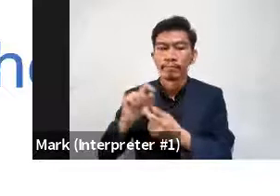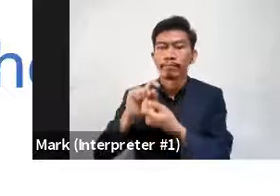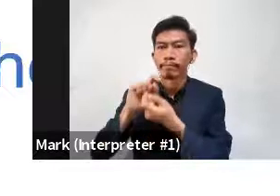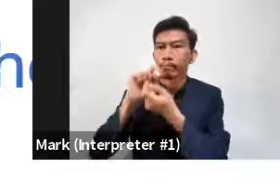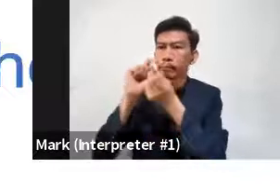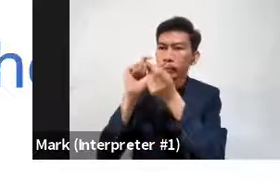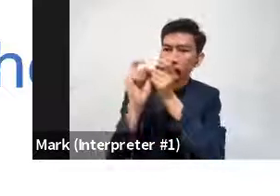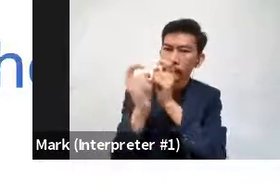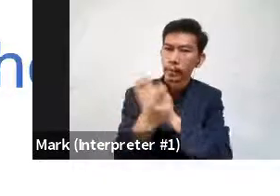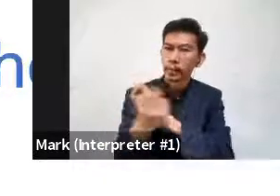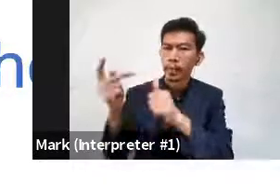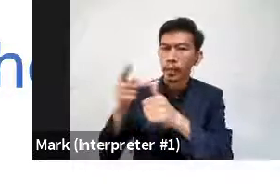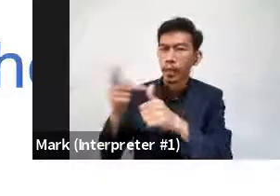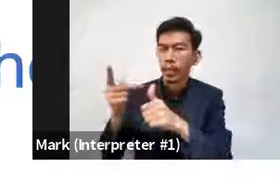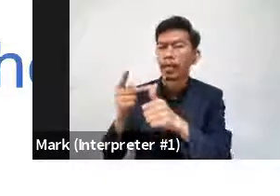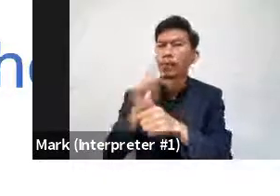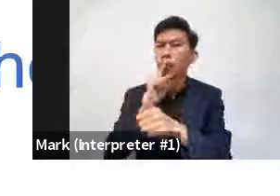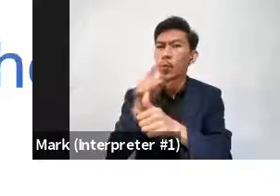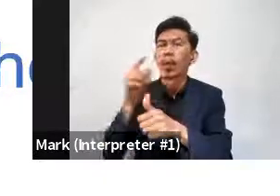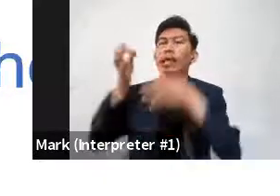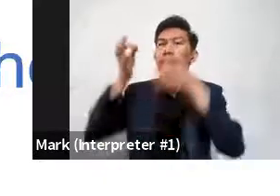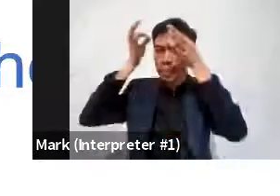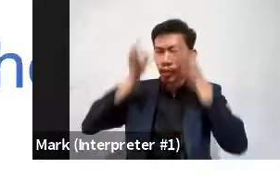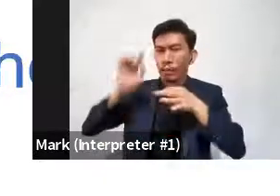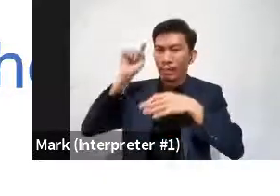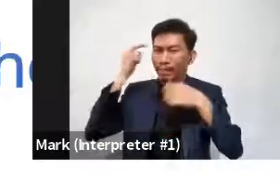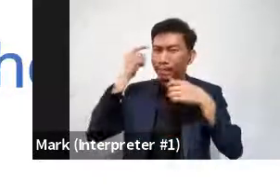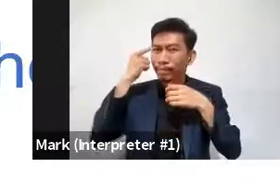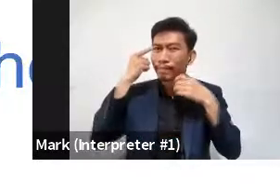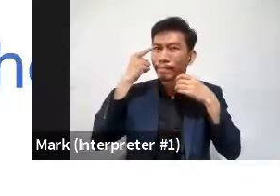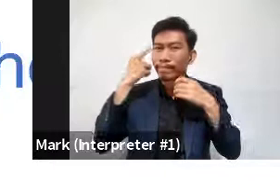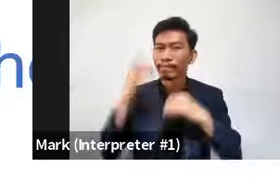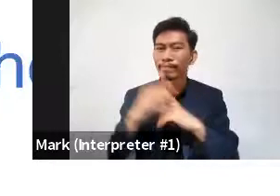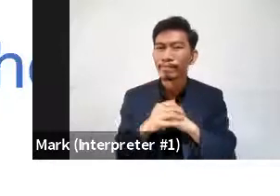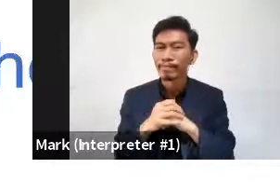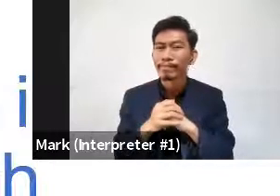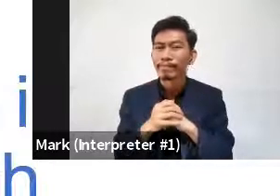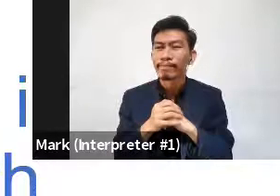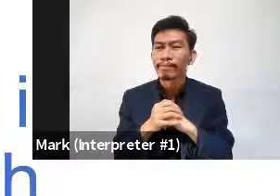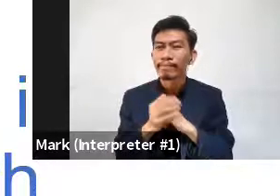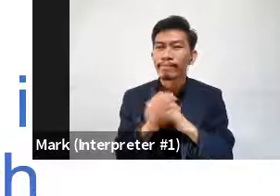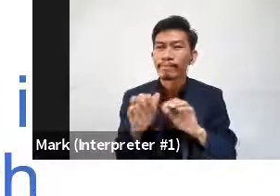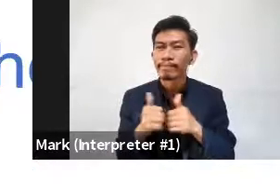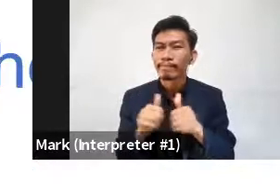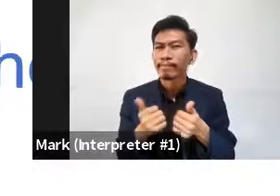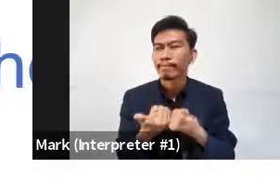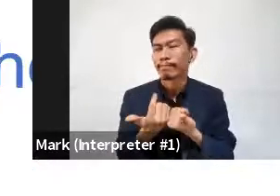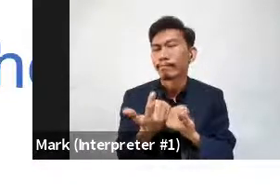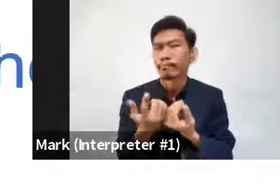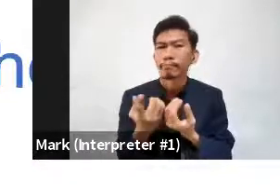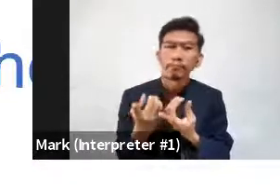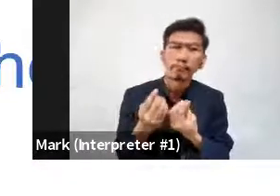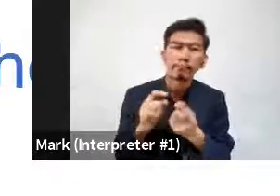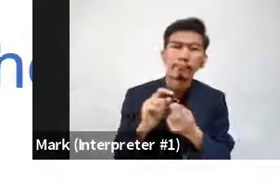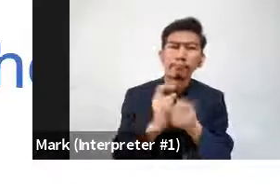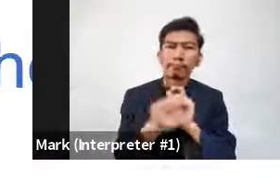right? So it's a political choice that the government needs to make. So how do we do that? So it can be through